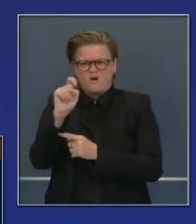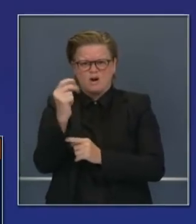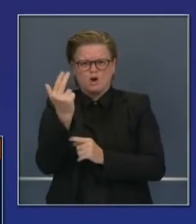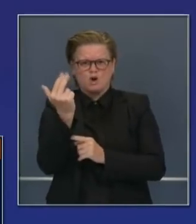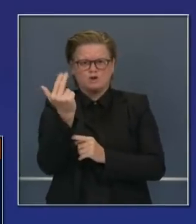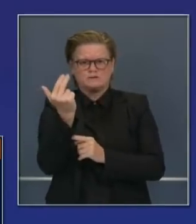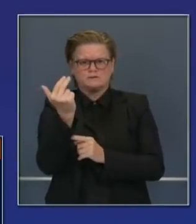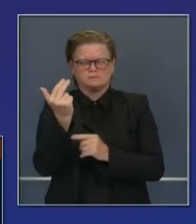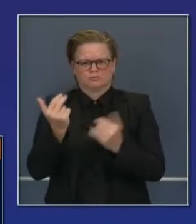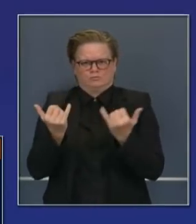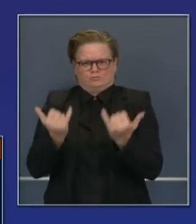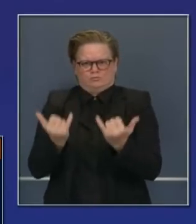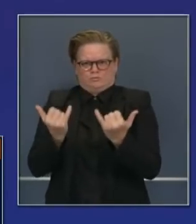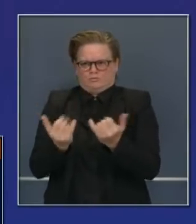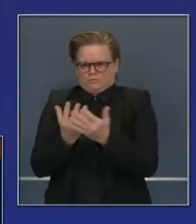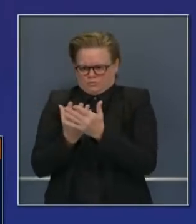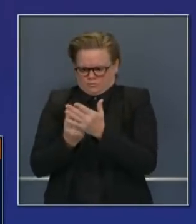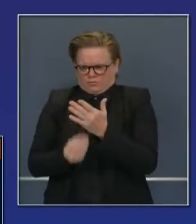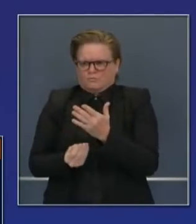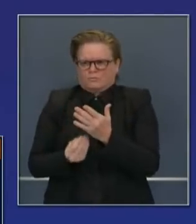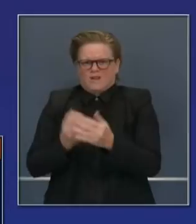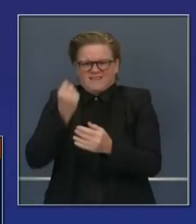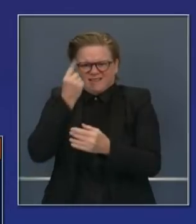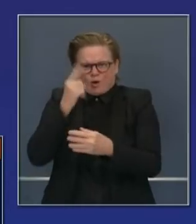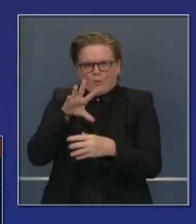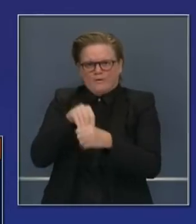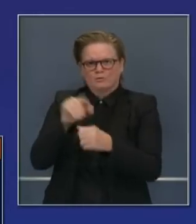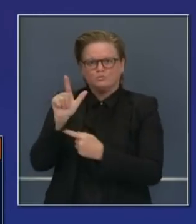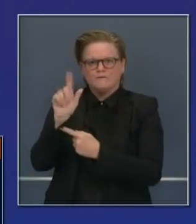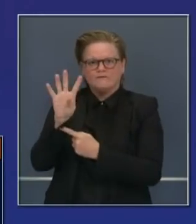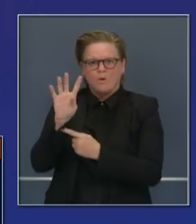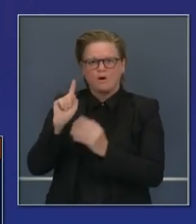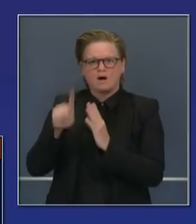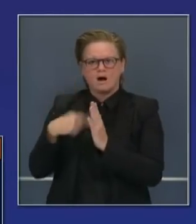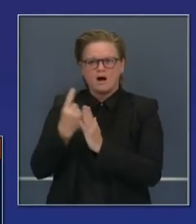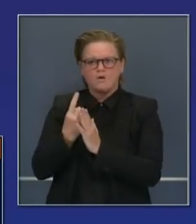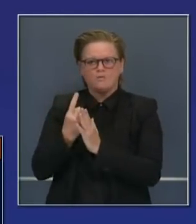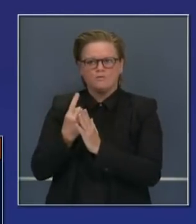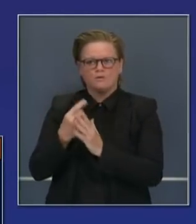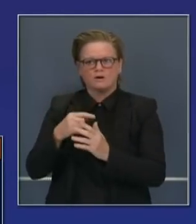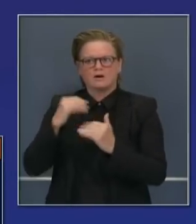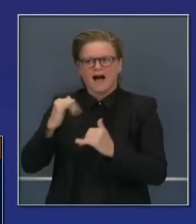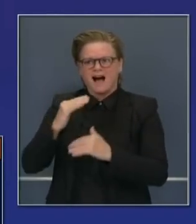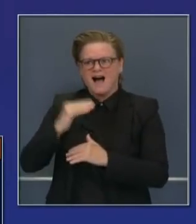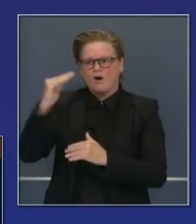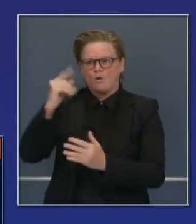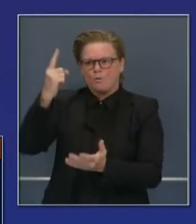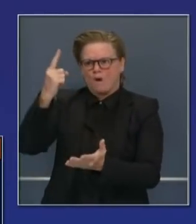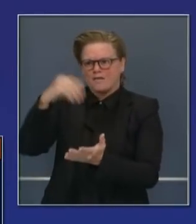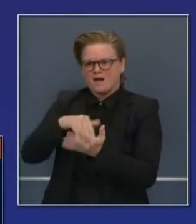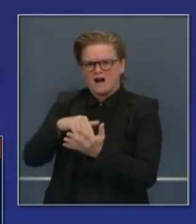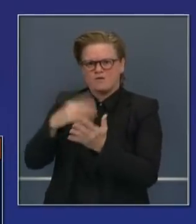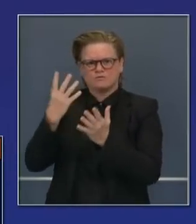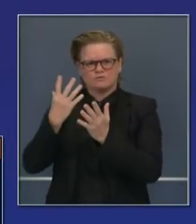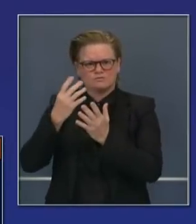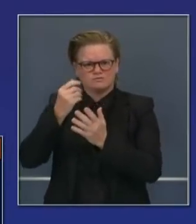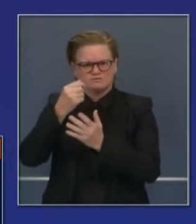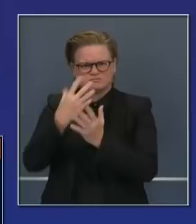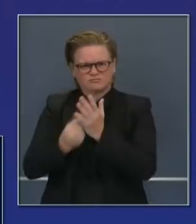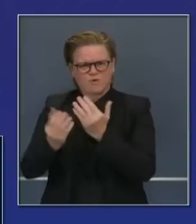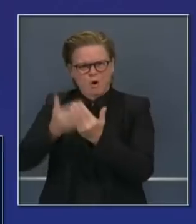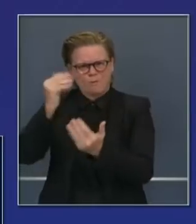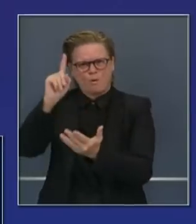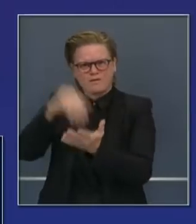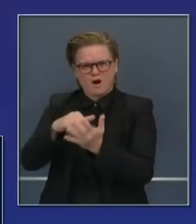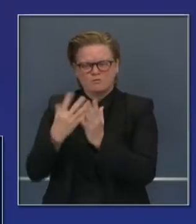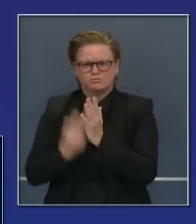14 days, close to 1,000 Californians have lost their lives due to COVID-19. The bottom